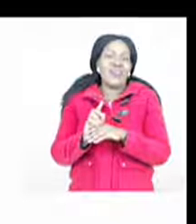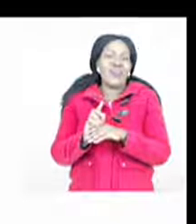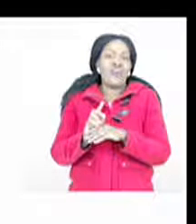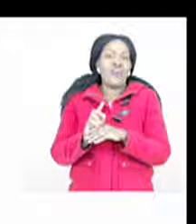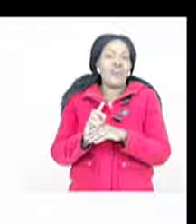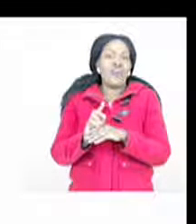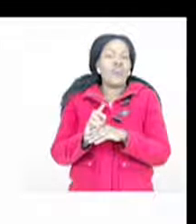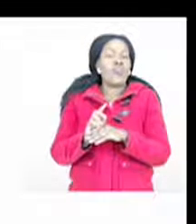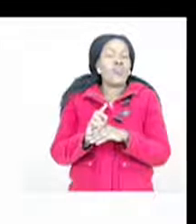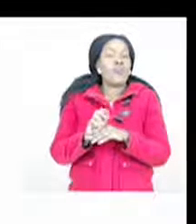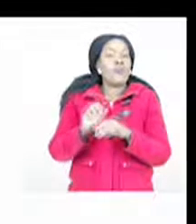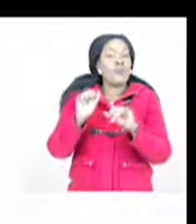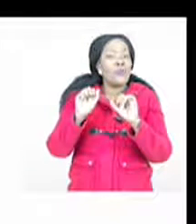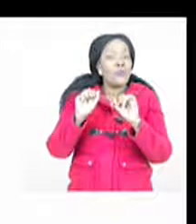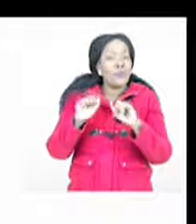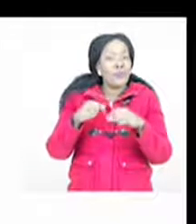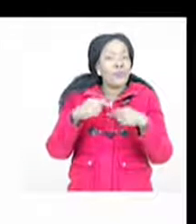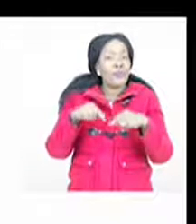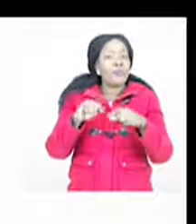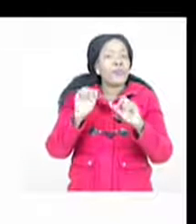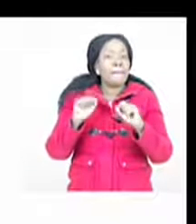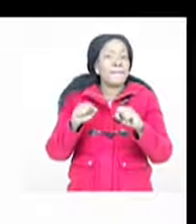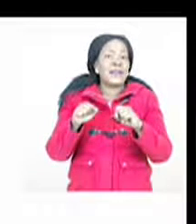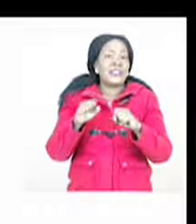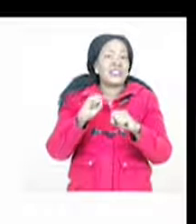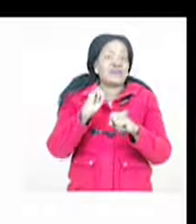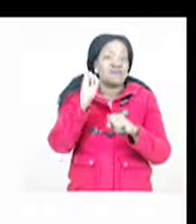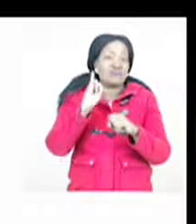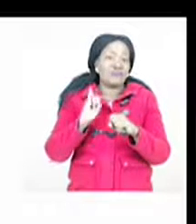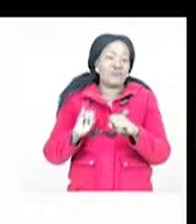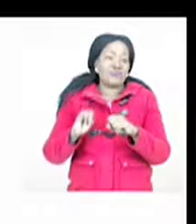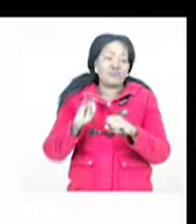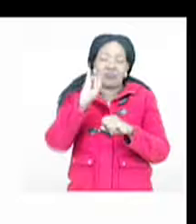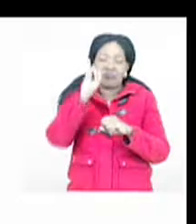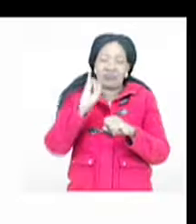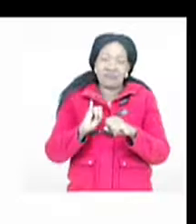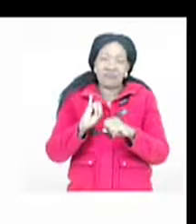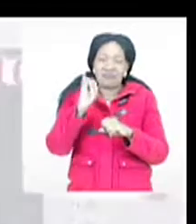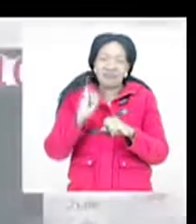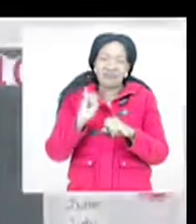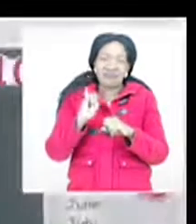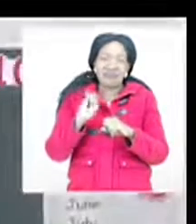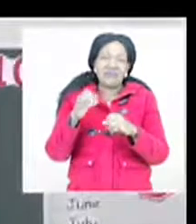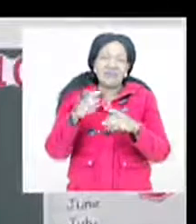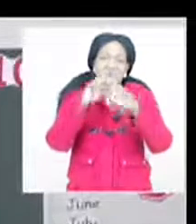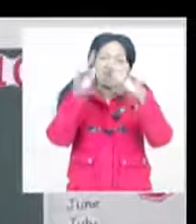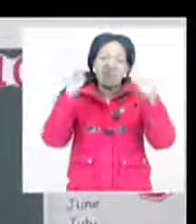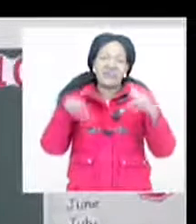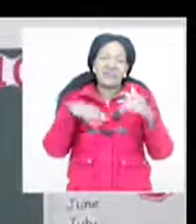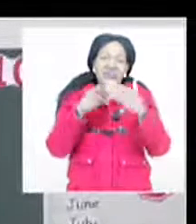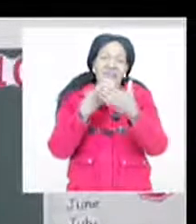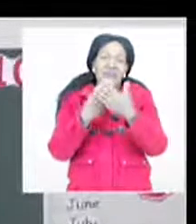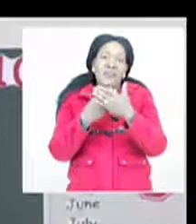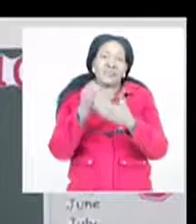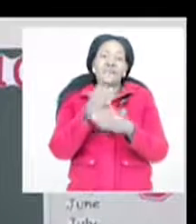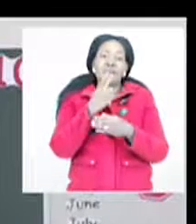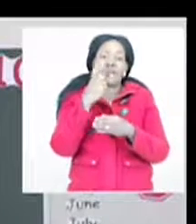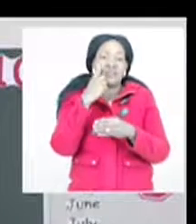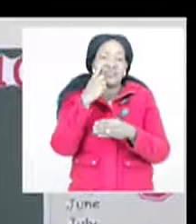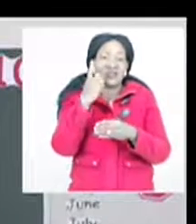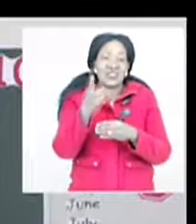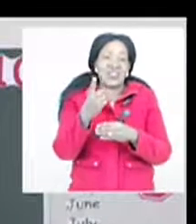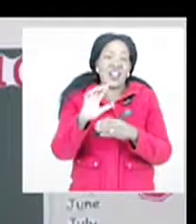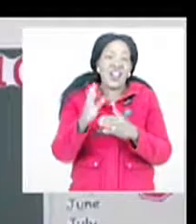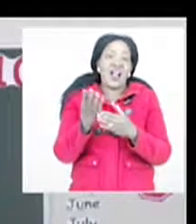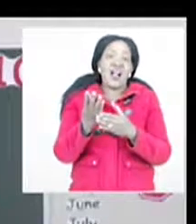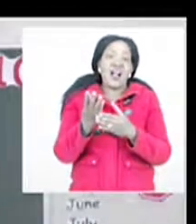stripes of the zebra. Now, if you take a look at my picture, you'll see how to draw the black and white stripes of